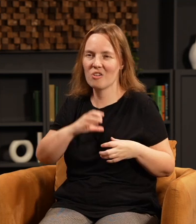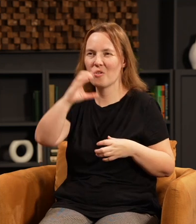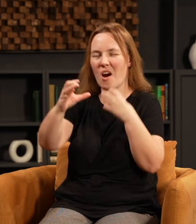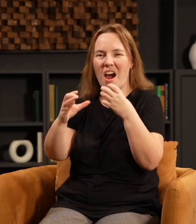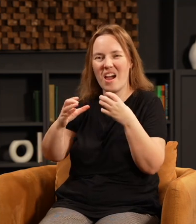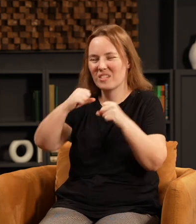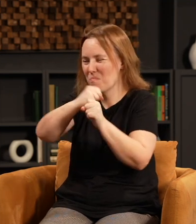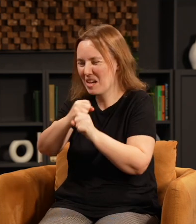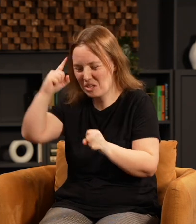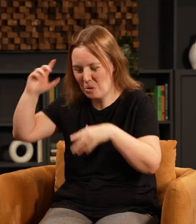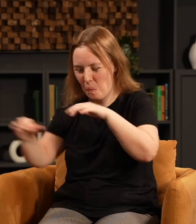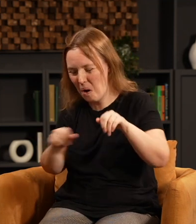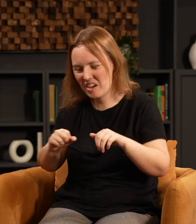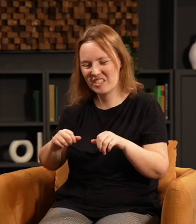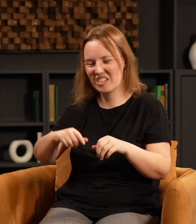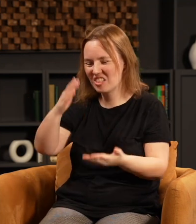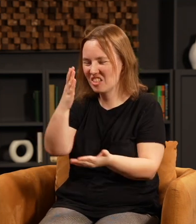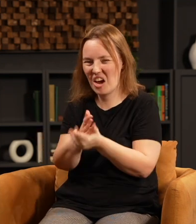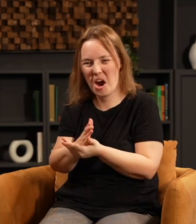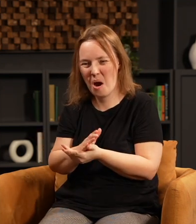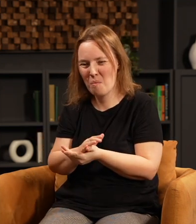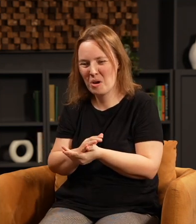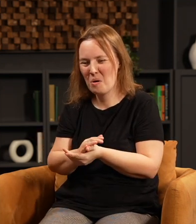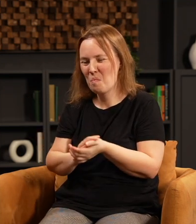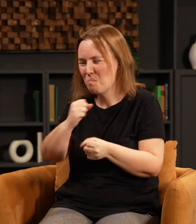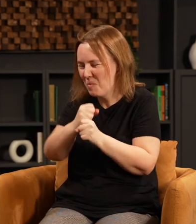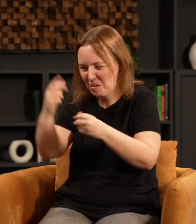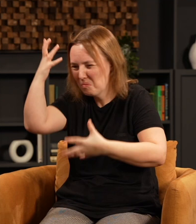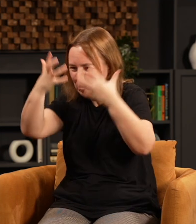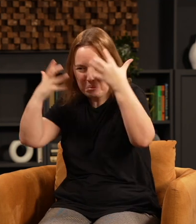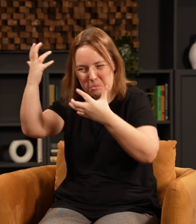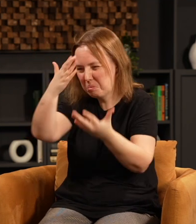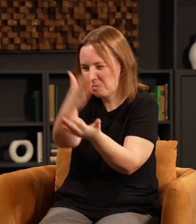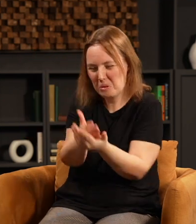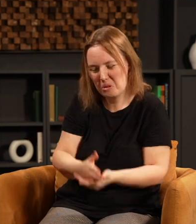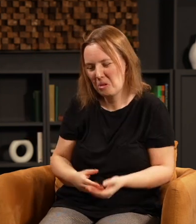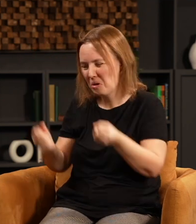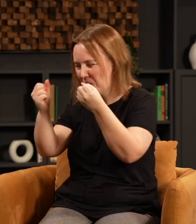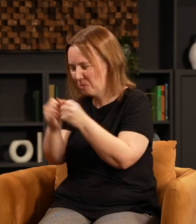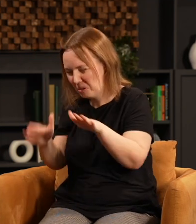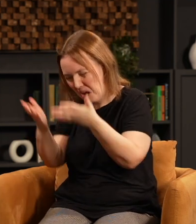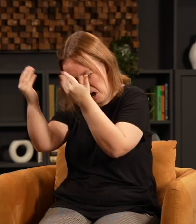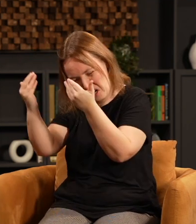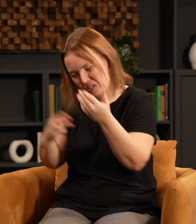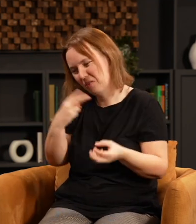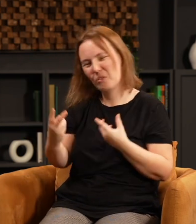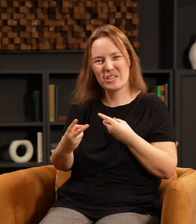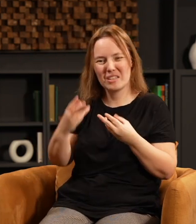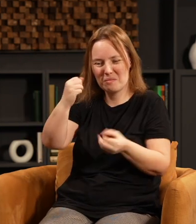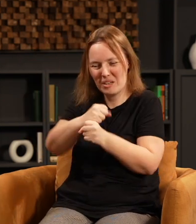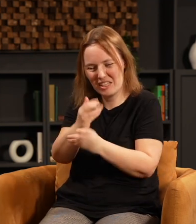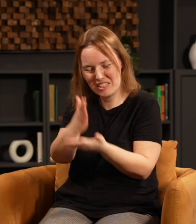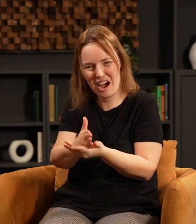stop. Make the chaos stop. The hopelessness, the voices, whatever it may be, we need to be